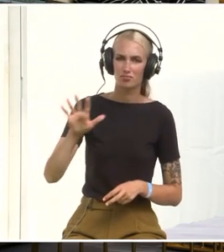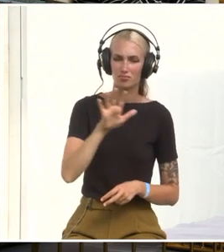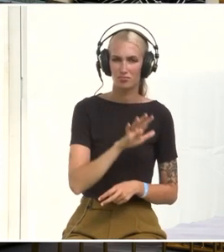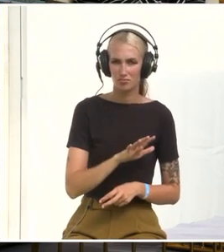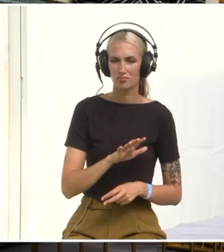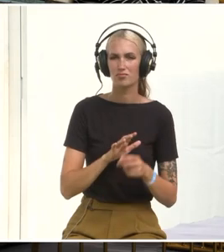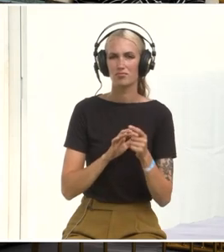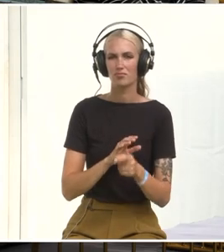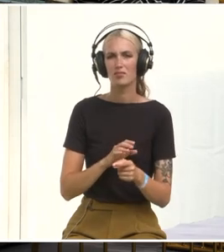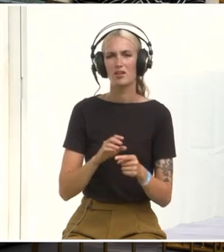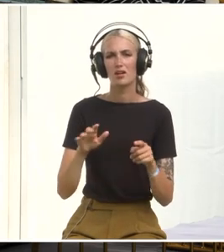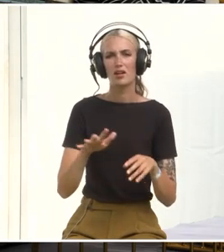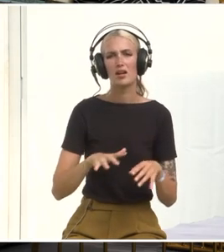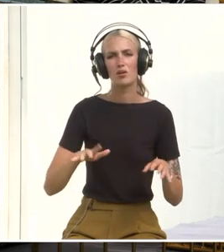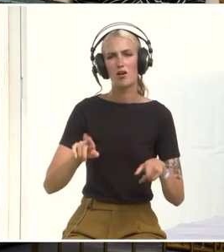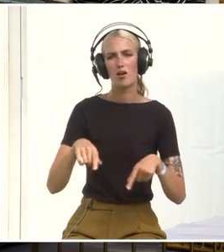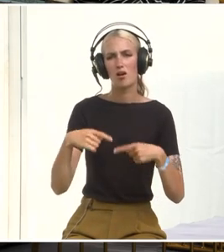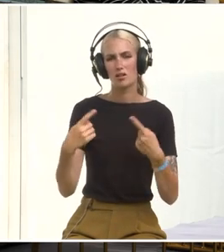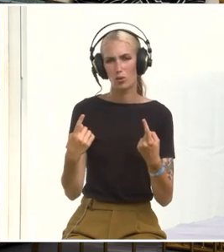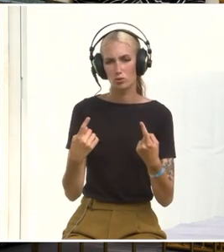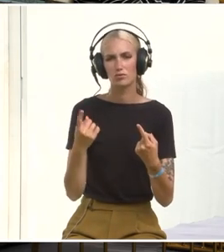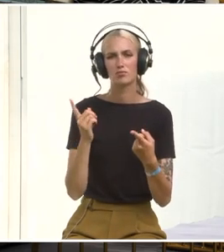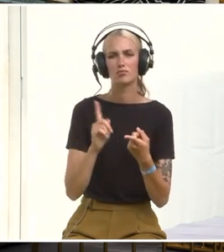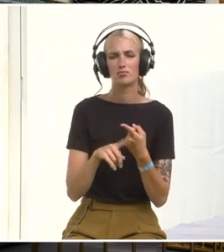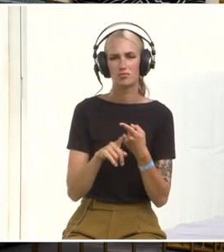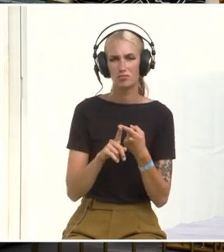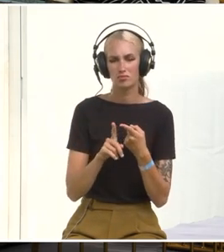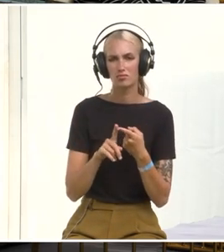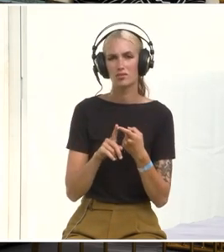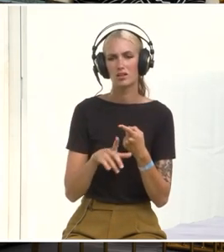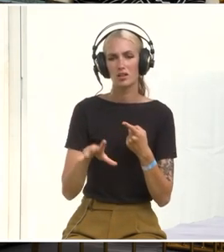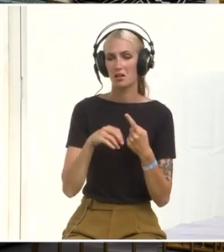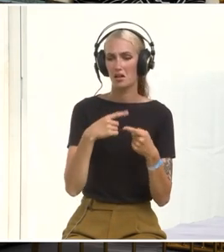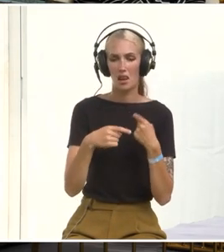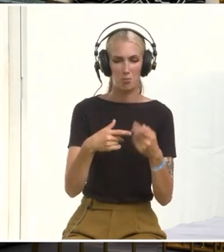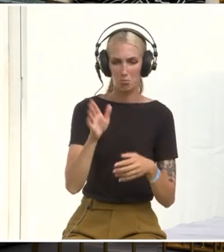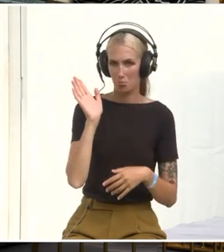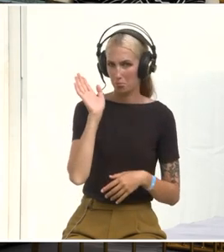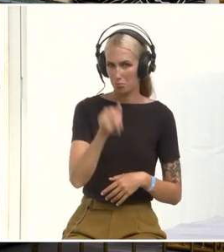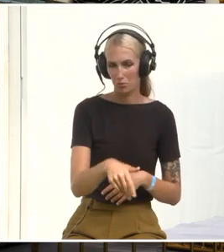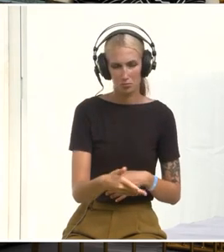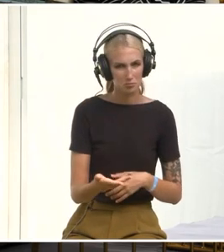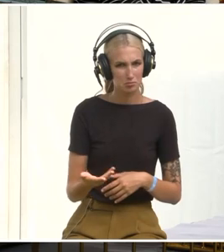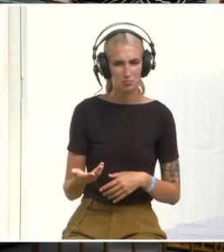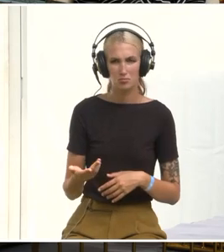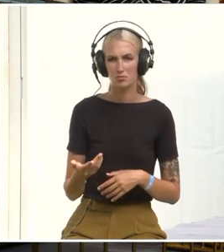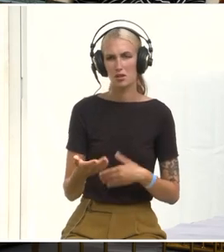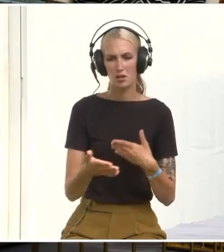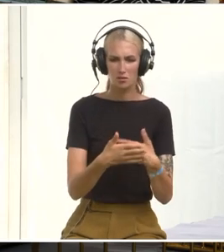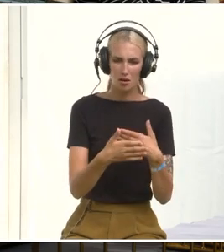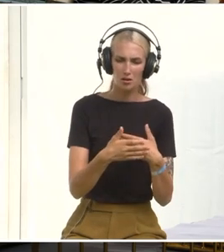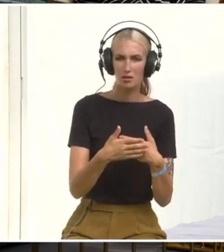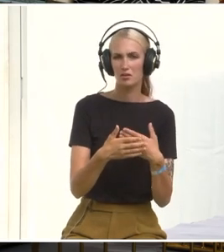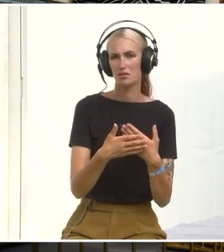scenarios at the moment. The first is that everything goes as it goes till today, that Tallinn, the capital